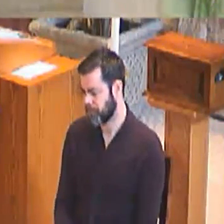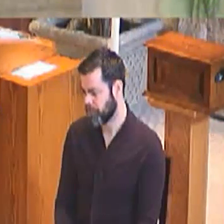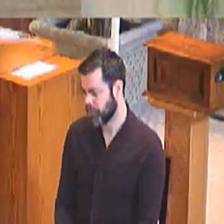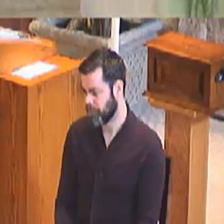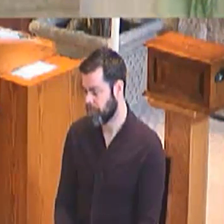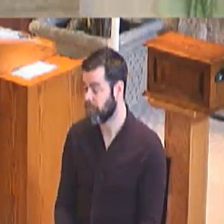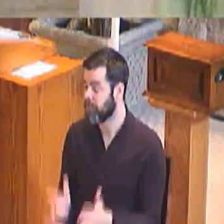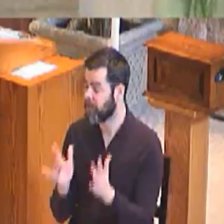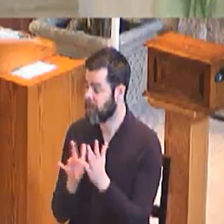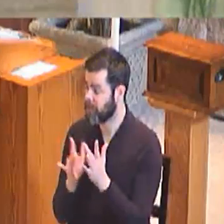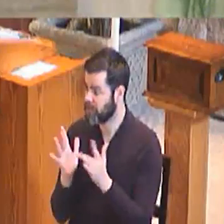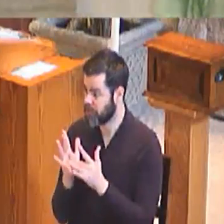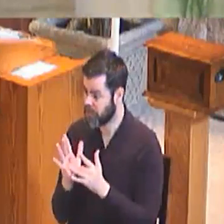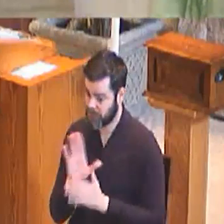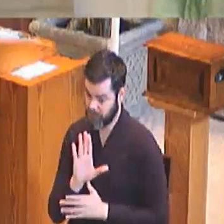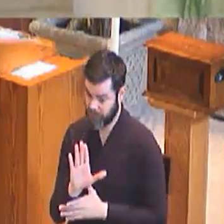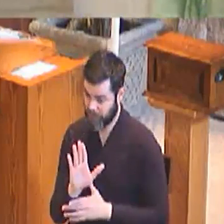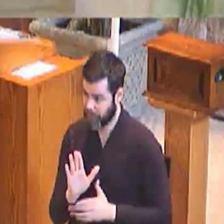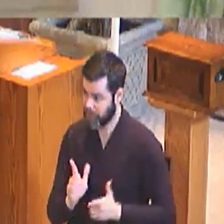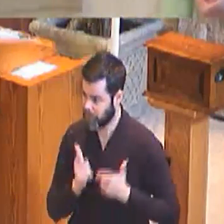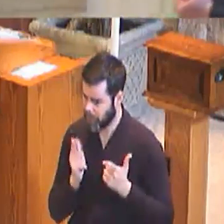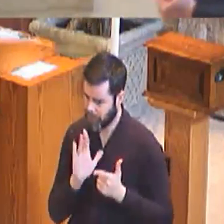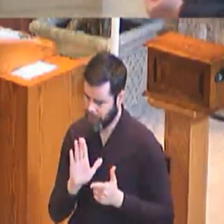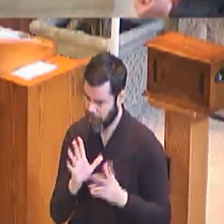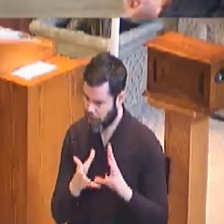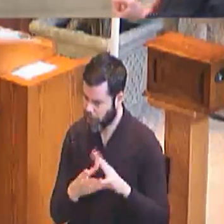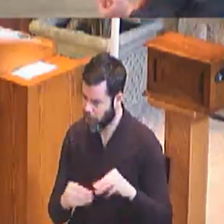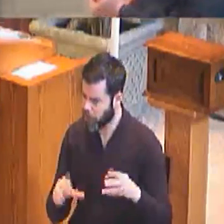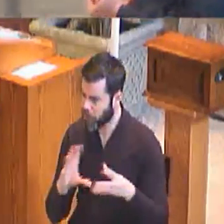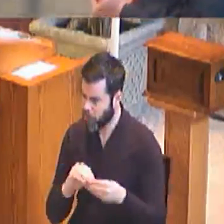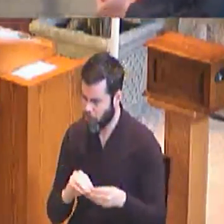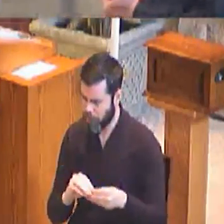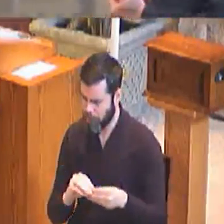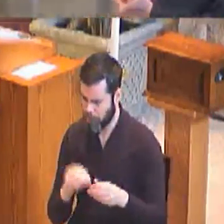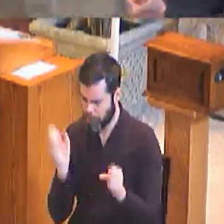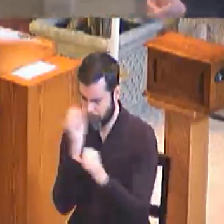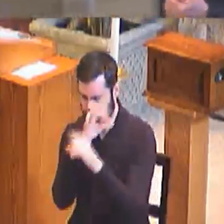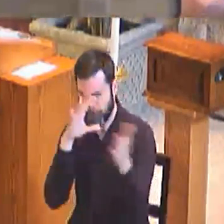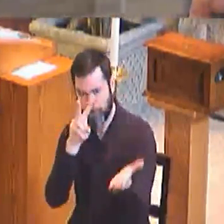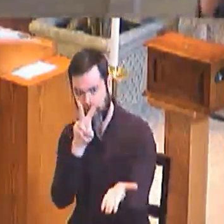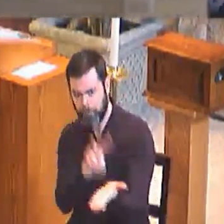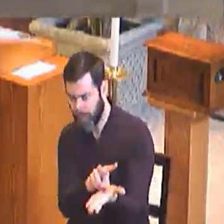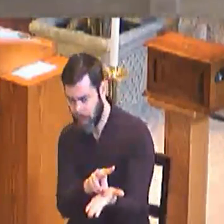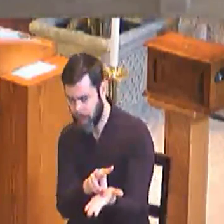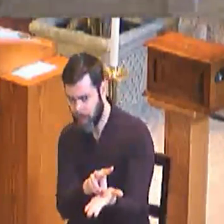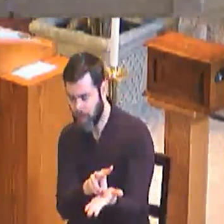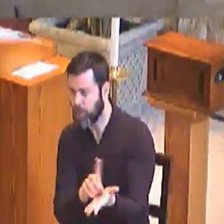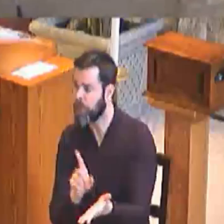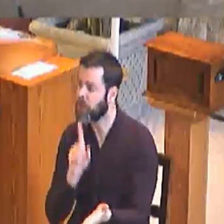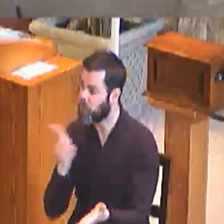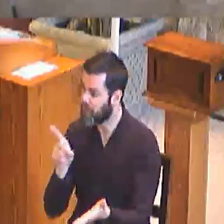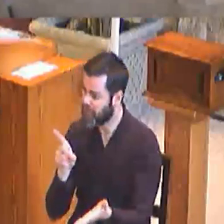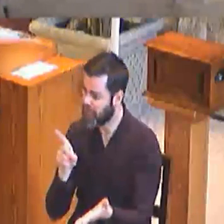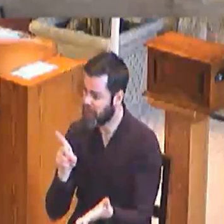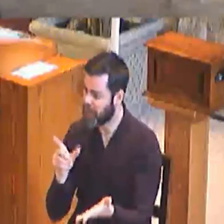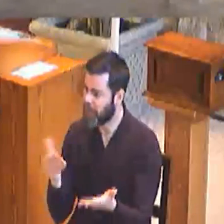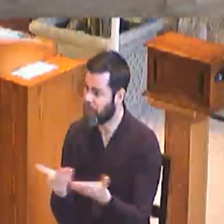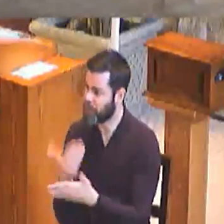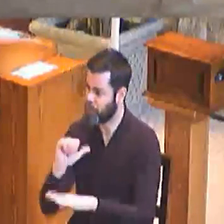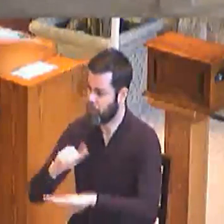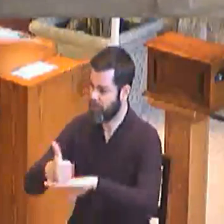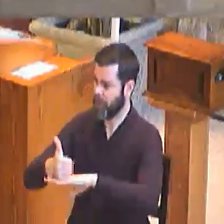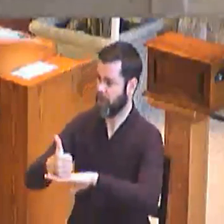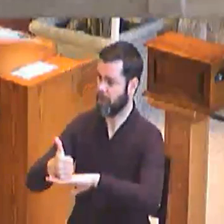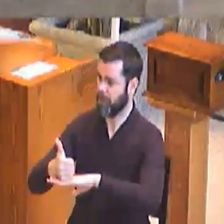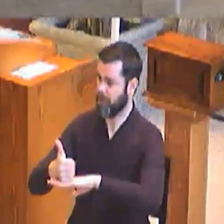happened to Jesus. What could have been perceived as a failure was truly a setup, not only for